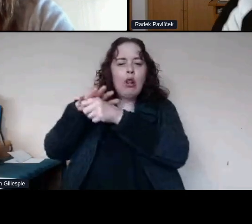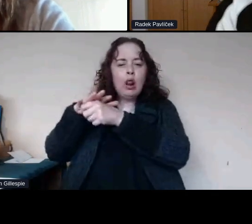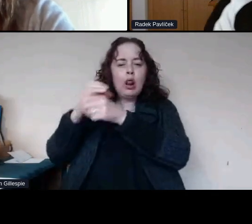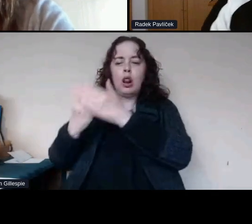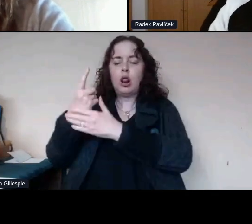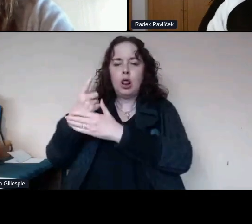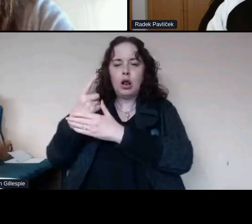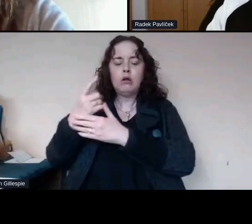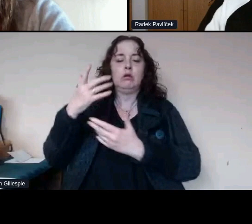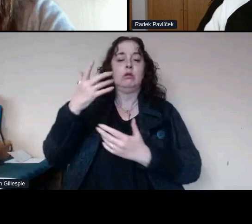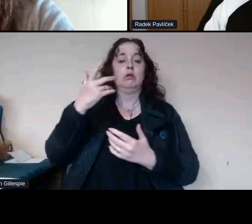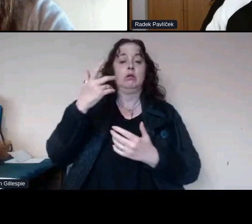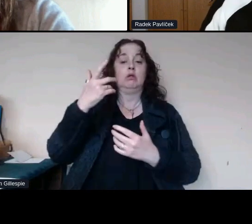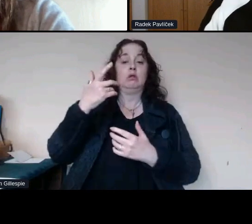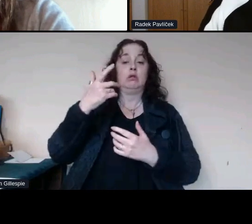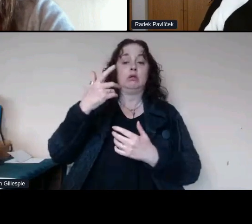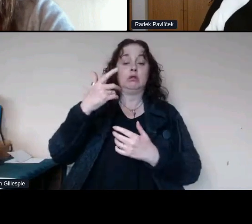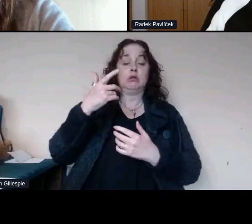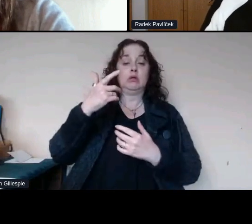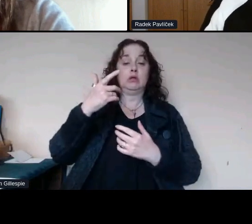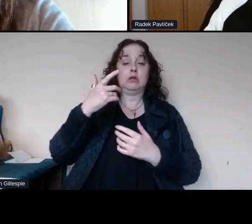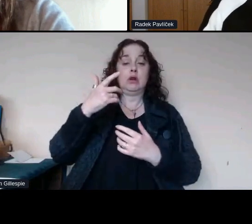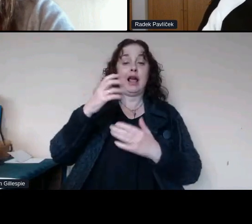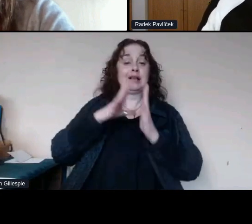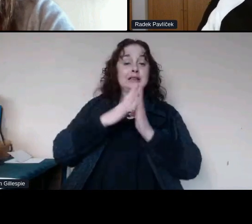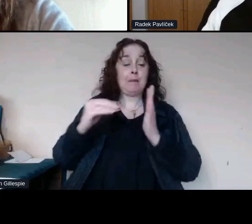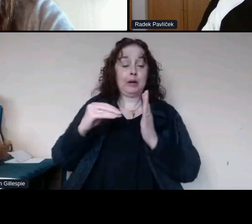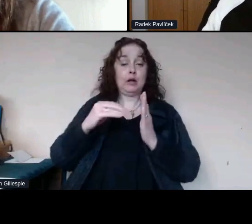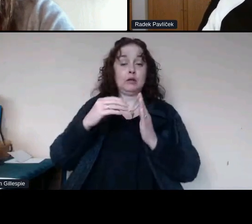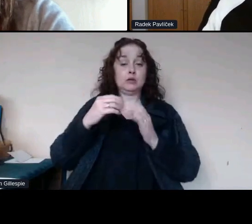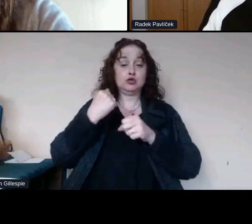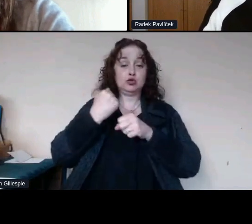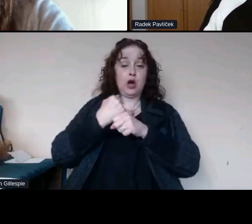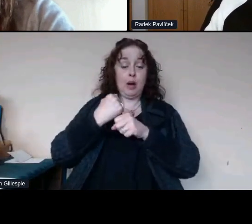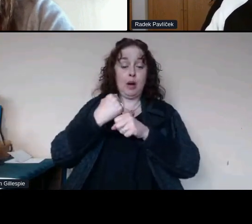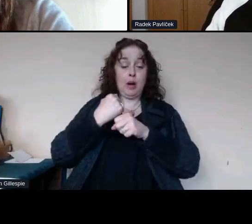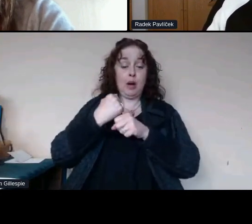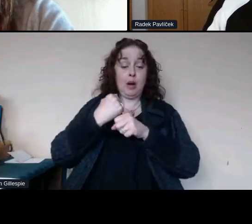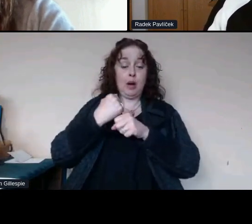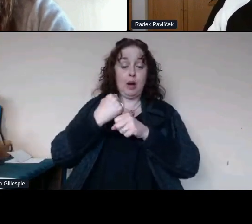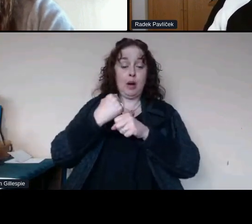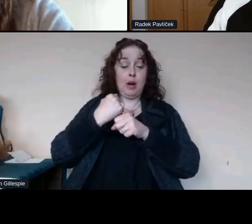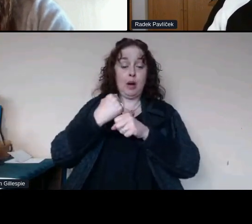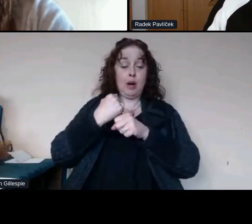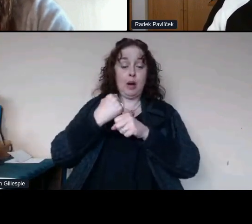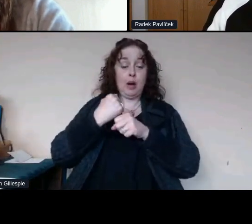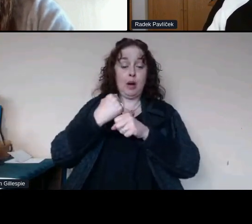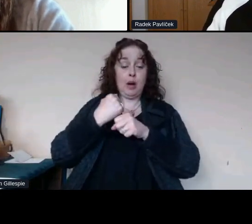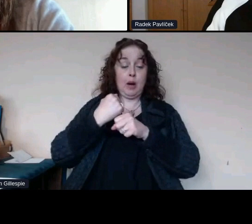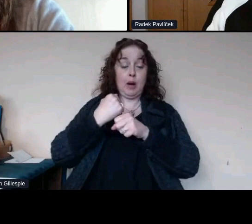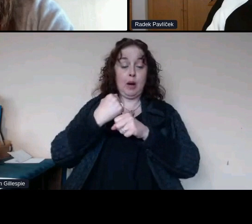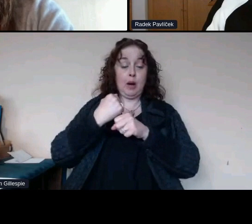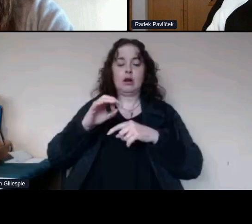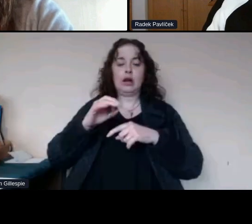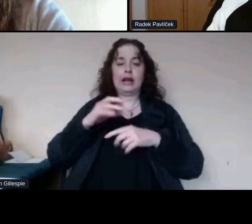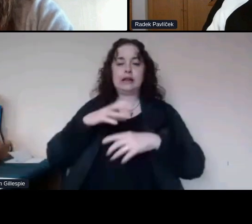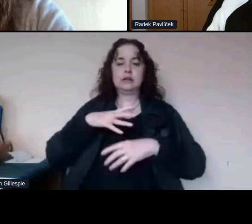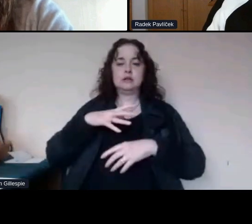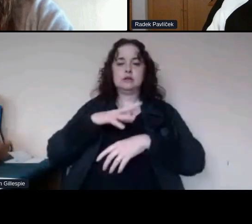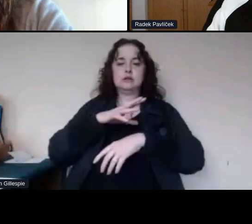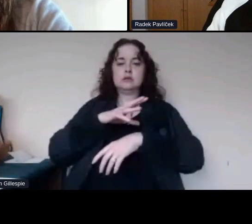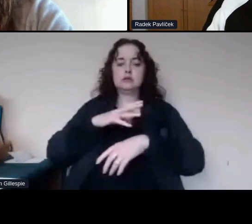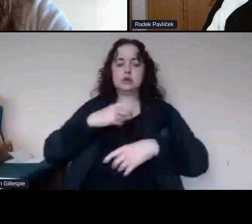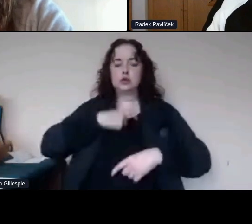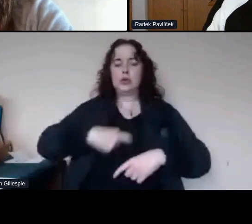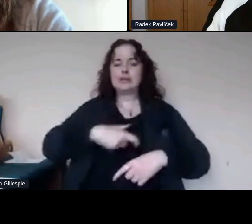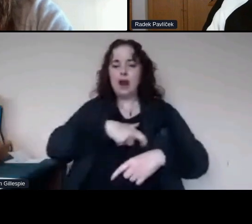And you get to exchange. So there's, for example, we have in Germany, there are specific laws. In Switzerland and in Austria, you have specific laws and different